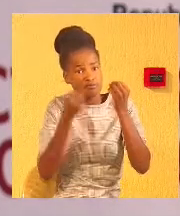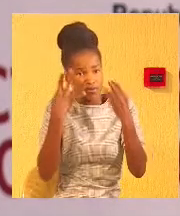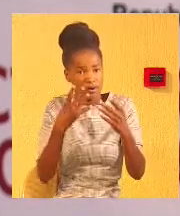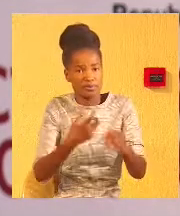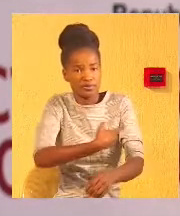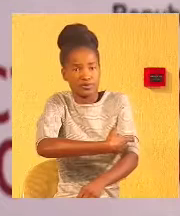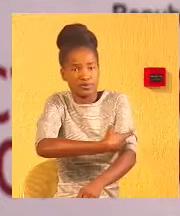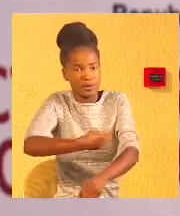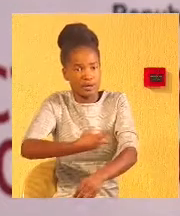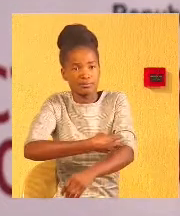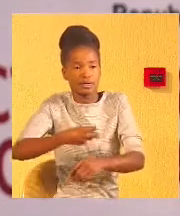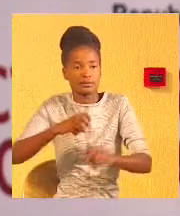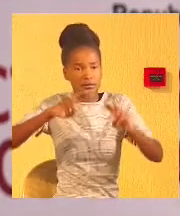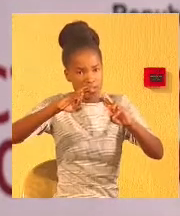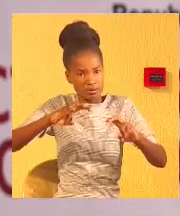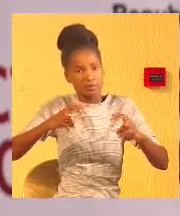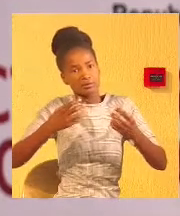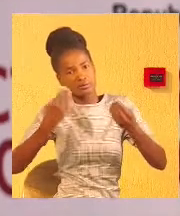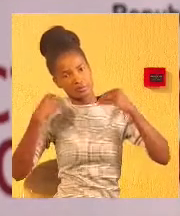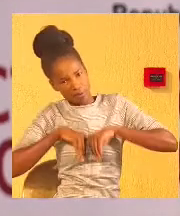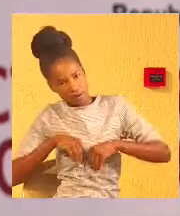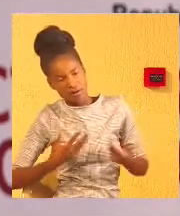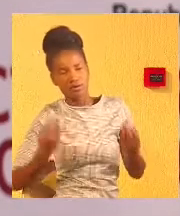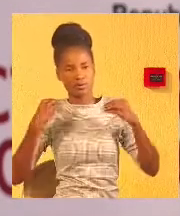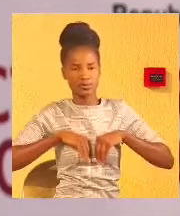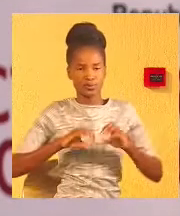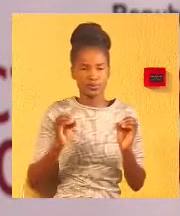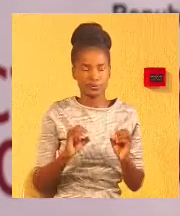Now, from the 16 cases